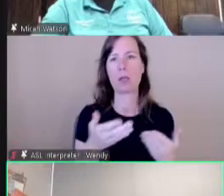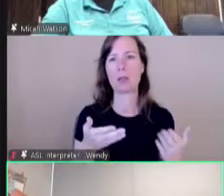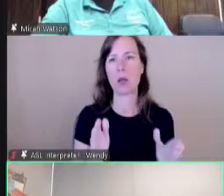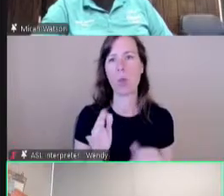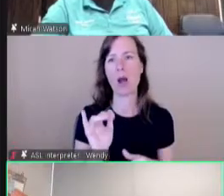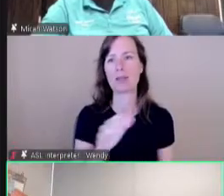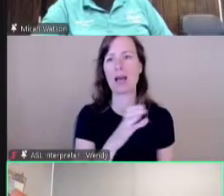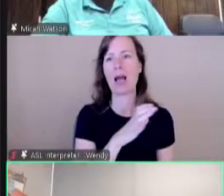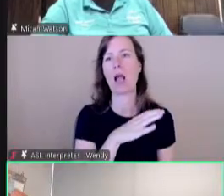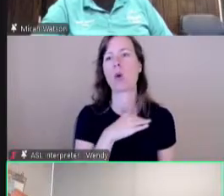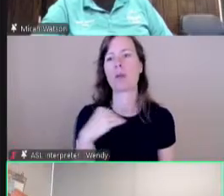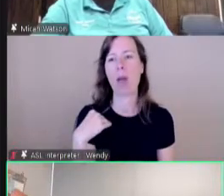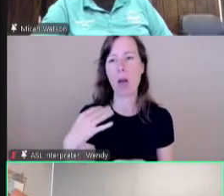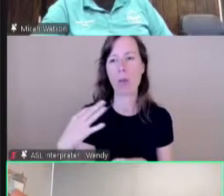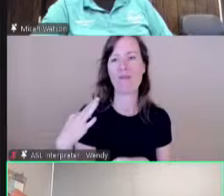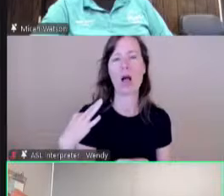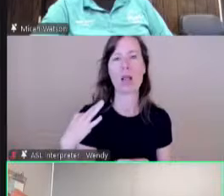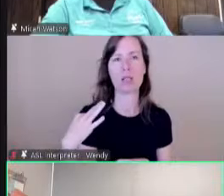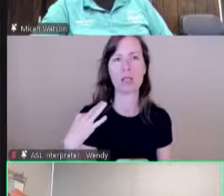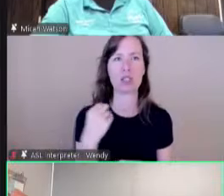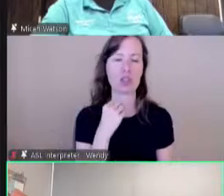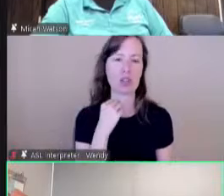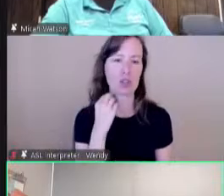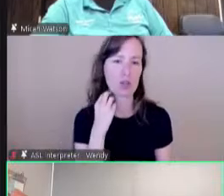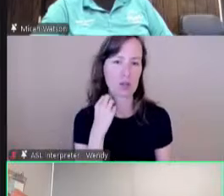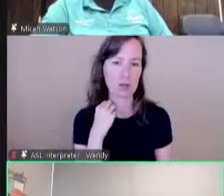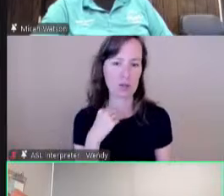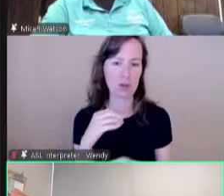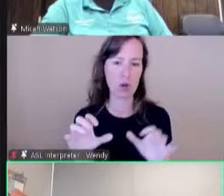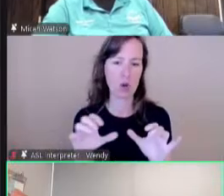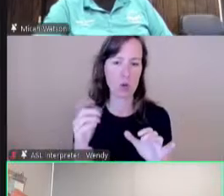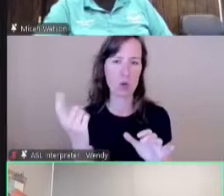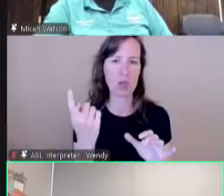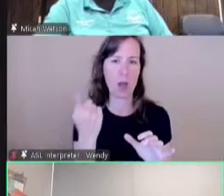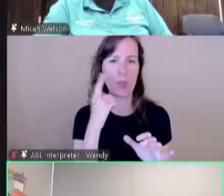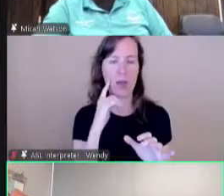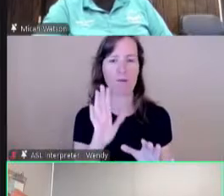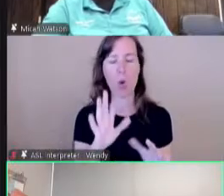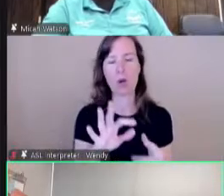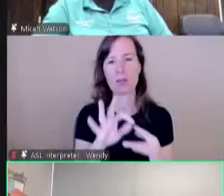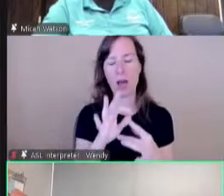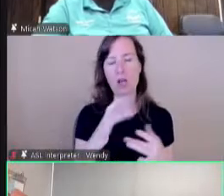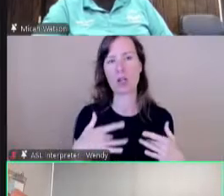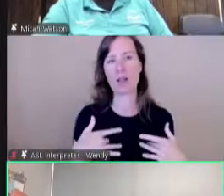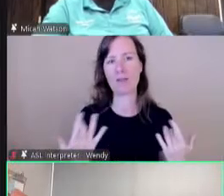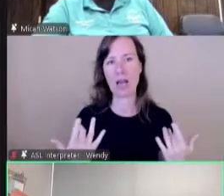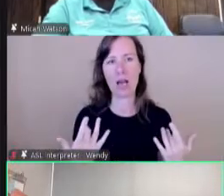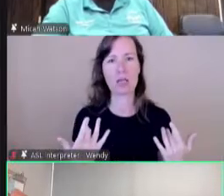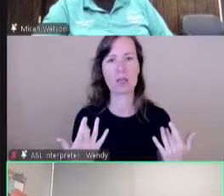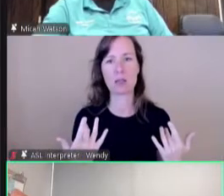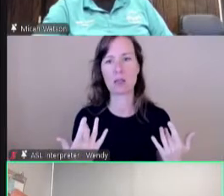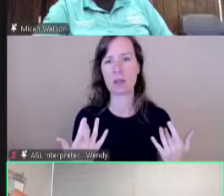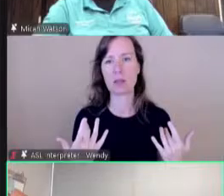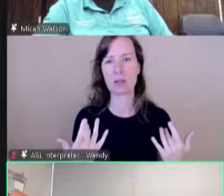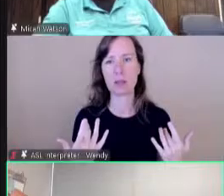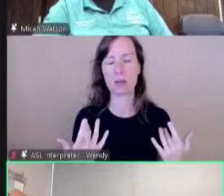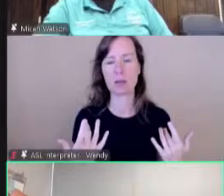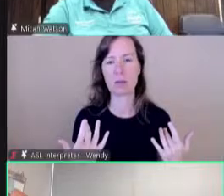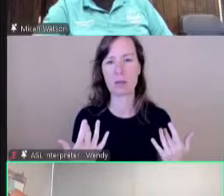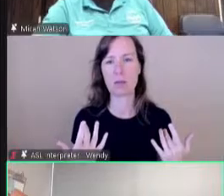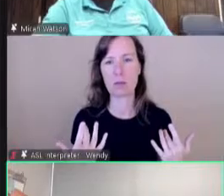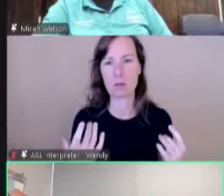member and volunteers needed to do something for their special event, they can let themselves in and them